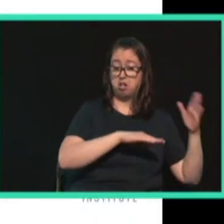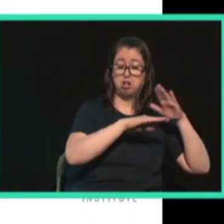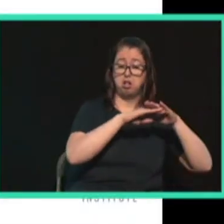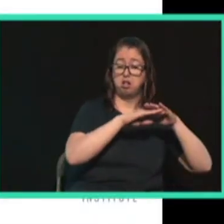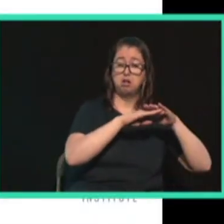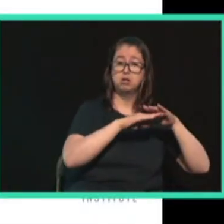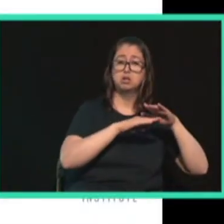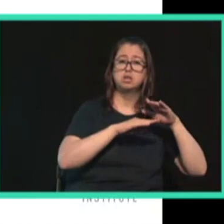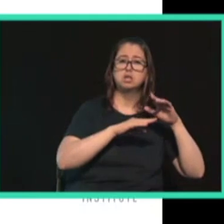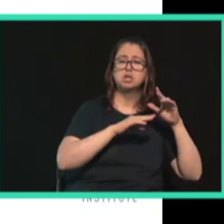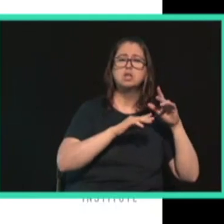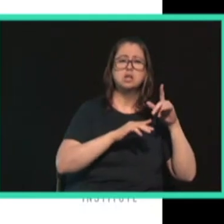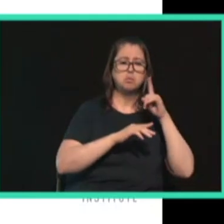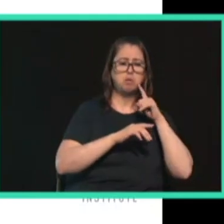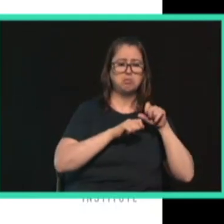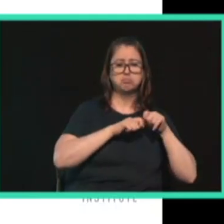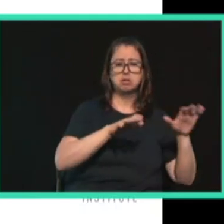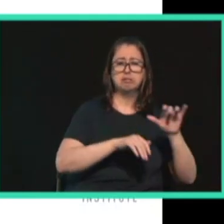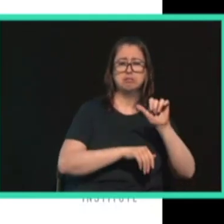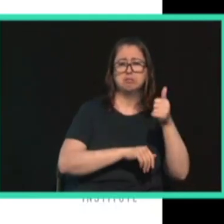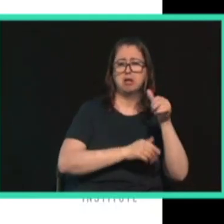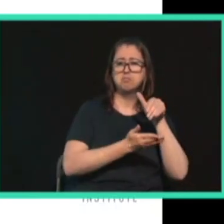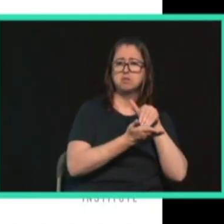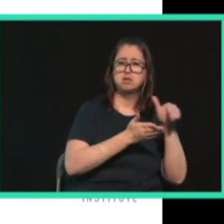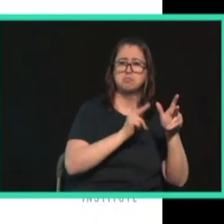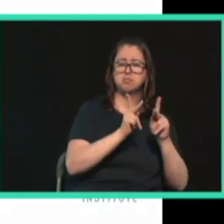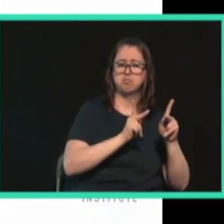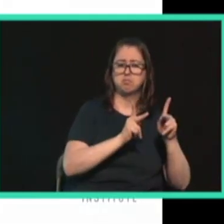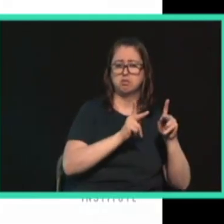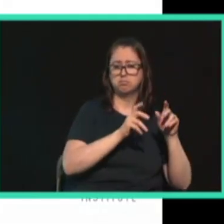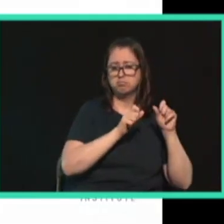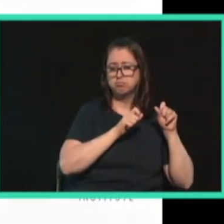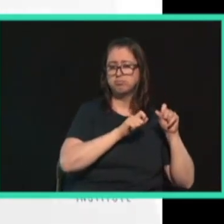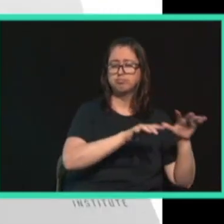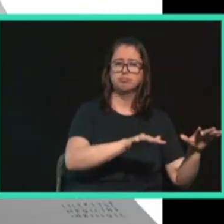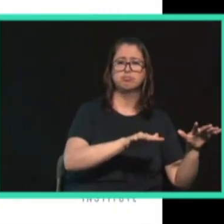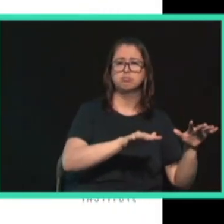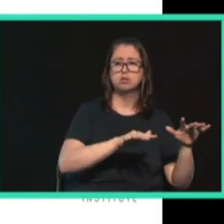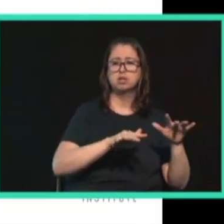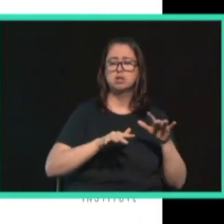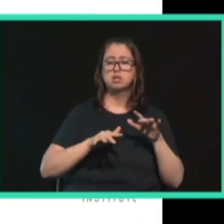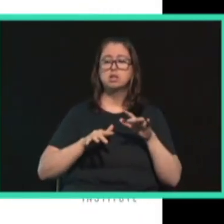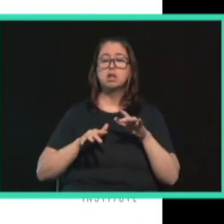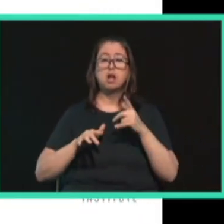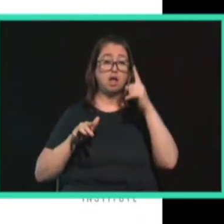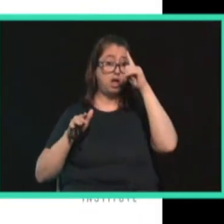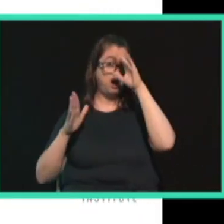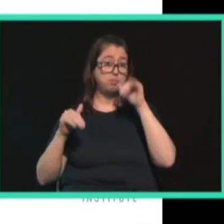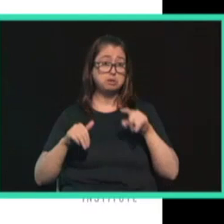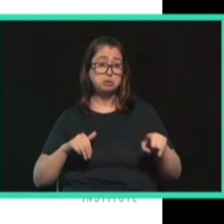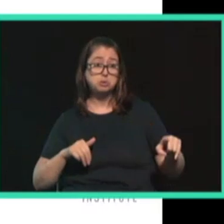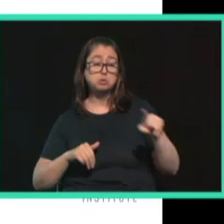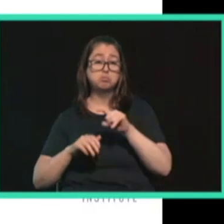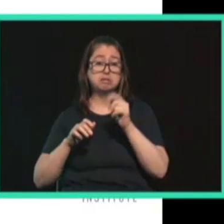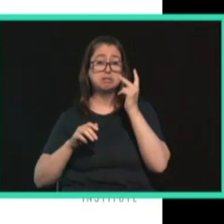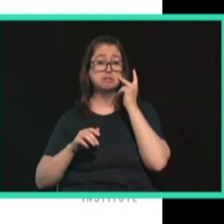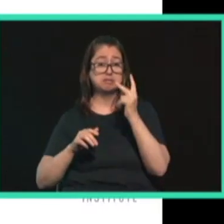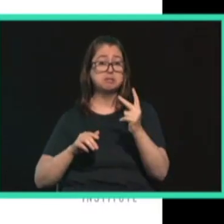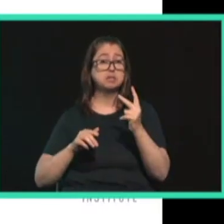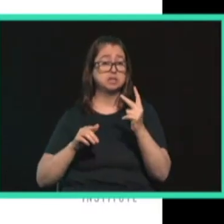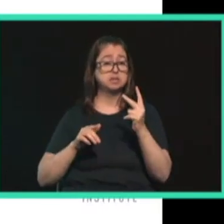touched the lives of 10 million people. I hope that you've been able to see that